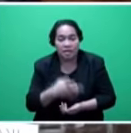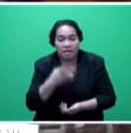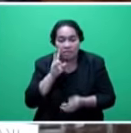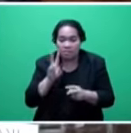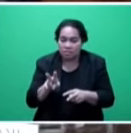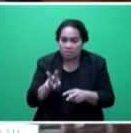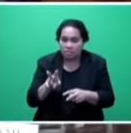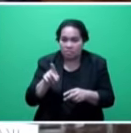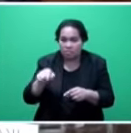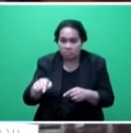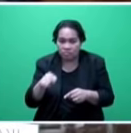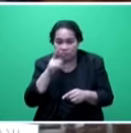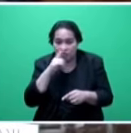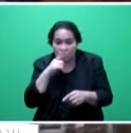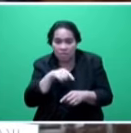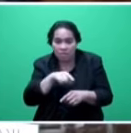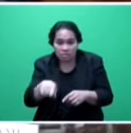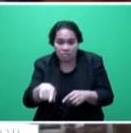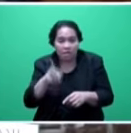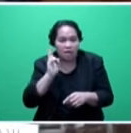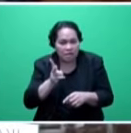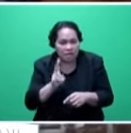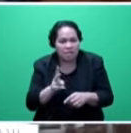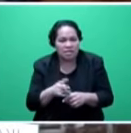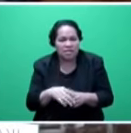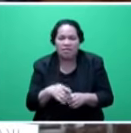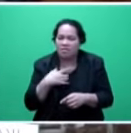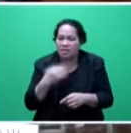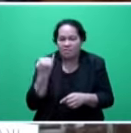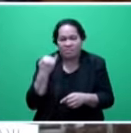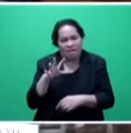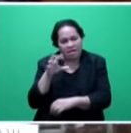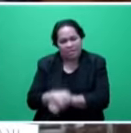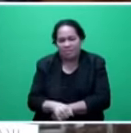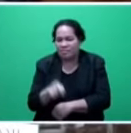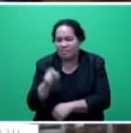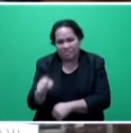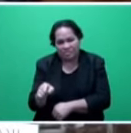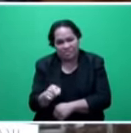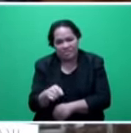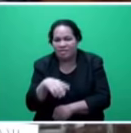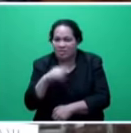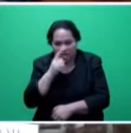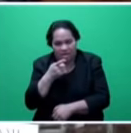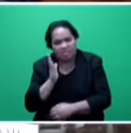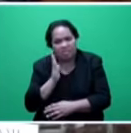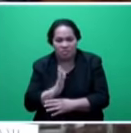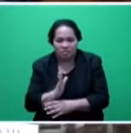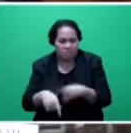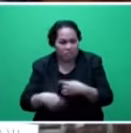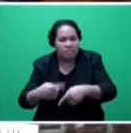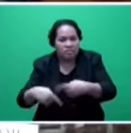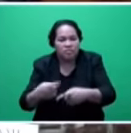dark to hoodwink the people. It is again the case of bad habits die hard for the Honourable Minister for the Economy.